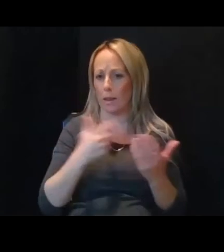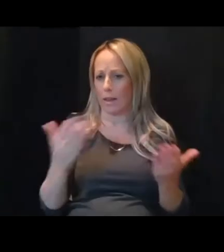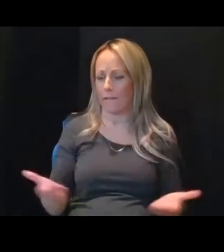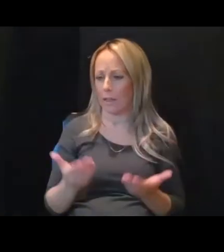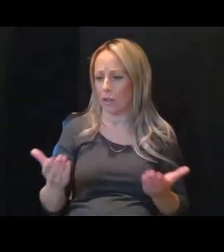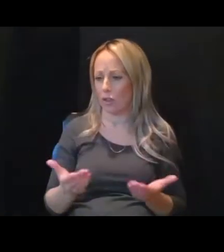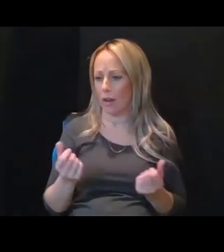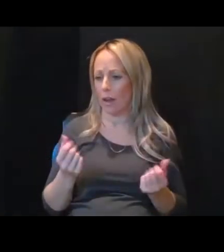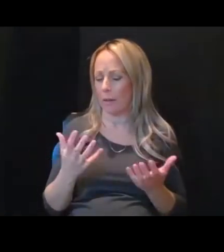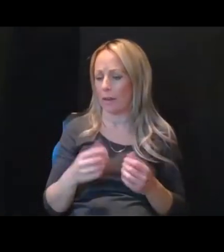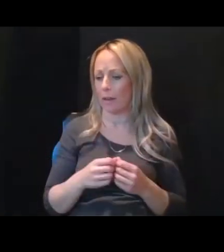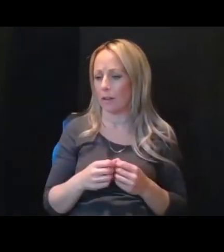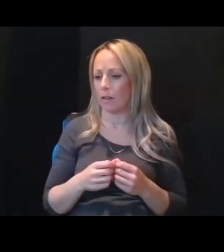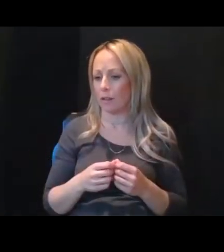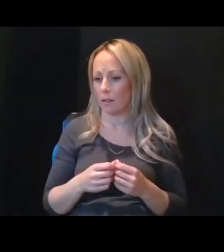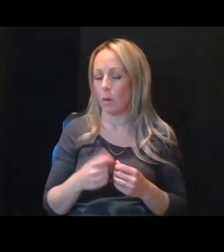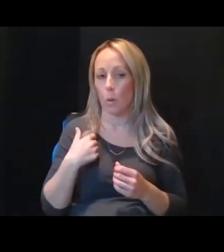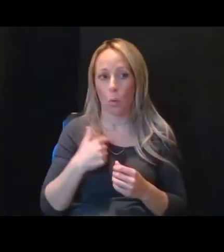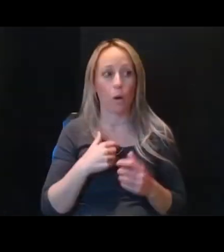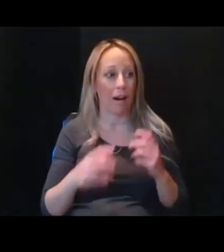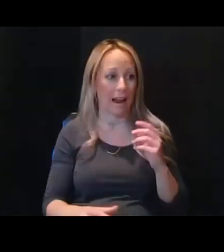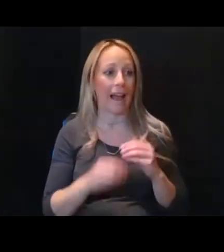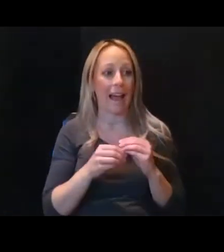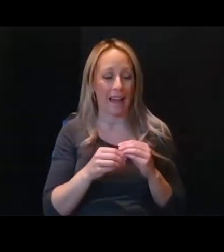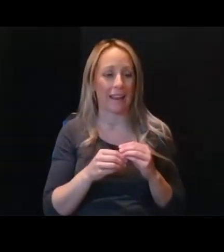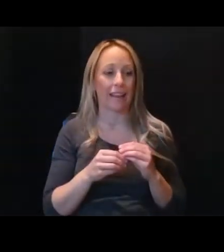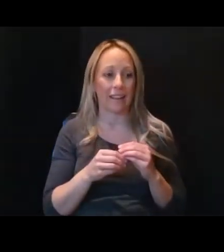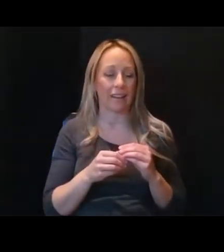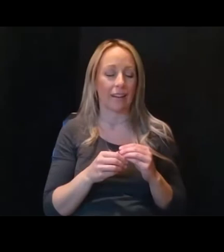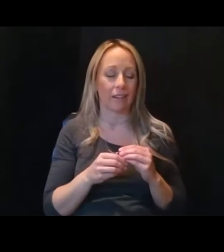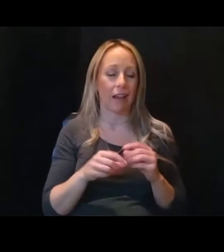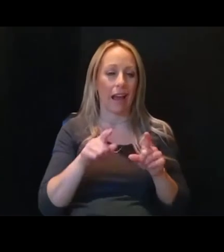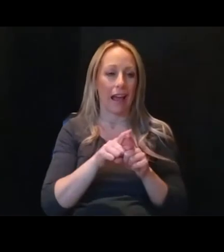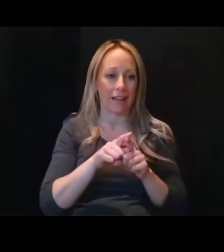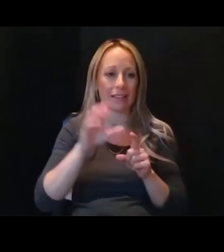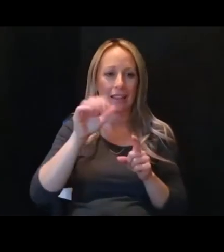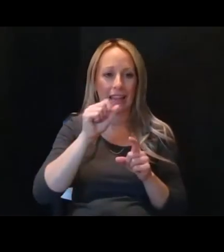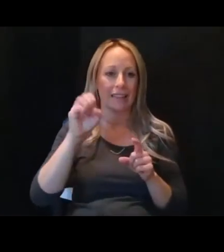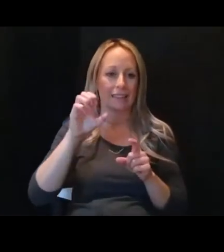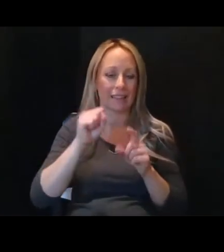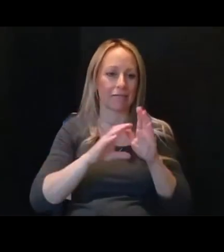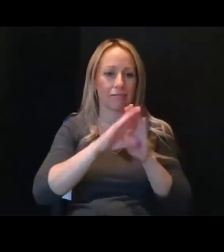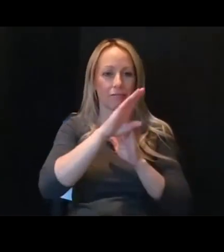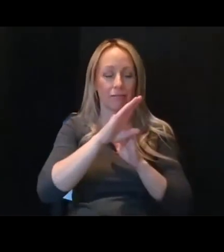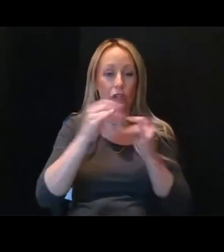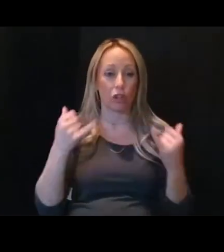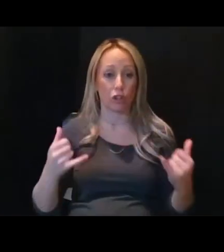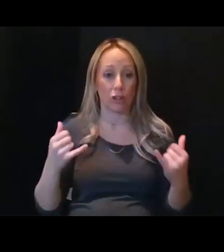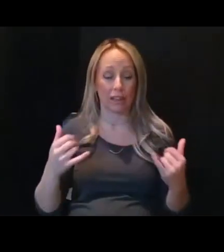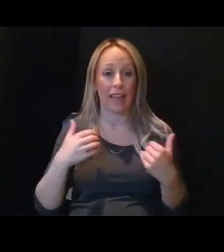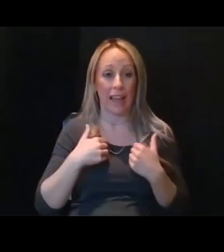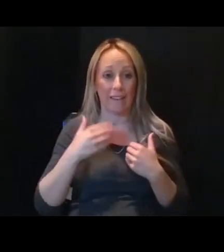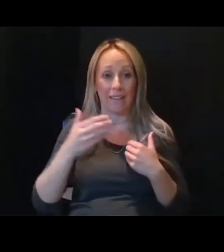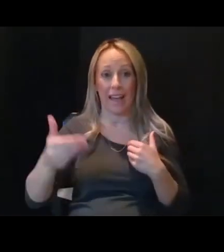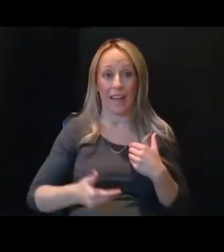So we are adding contact tracers on as we have more and more cases. Currently, we have hired 18 additional